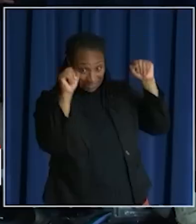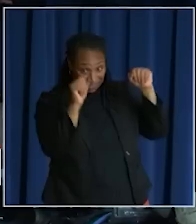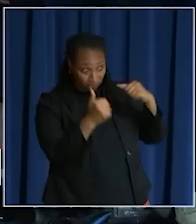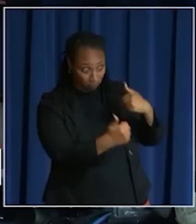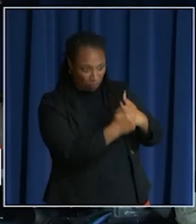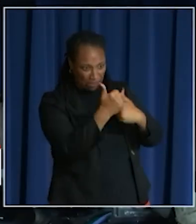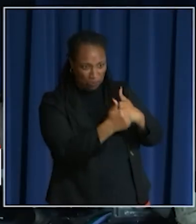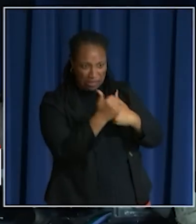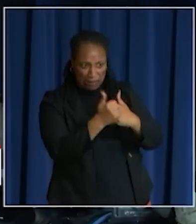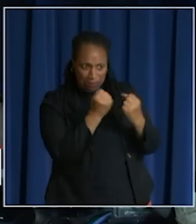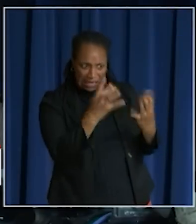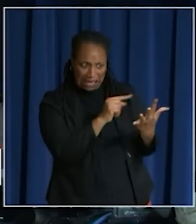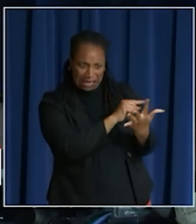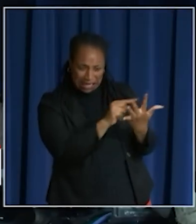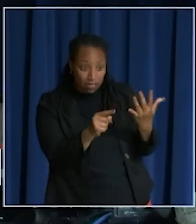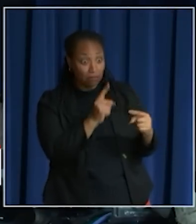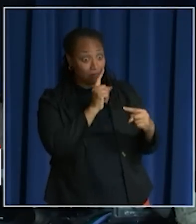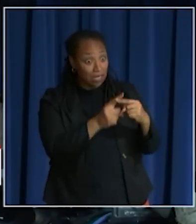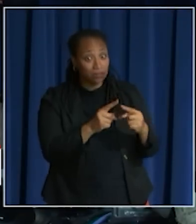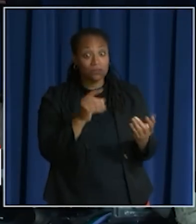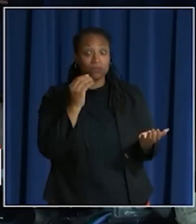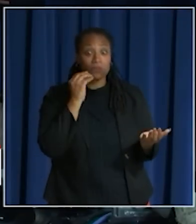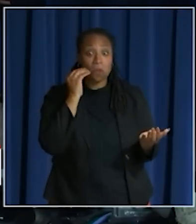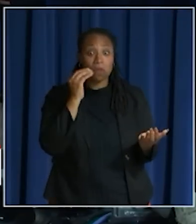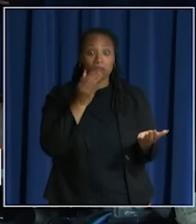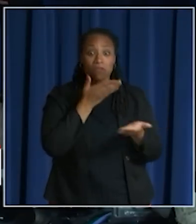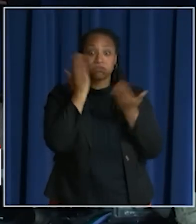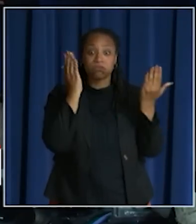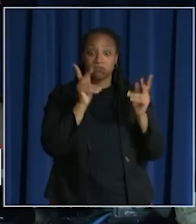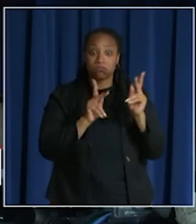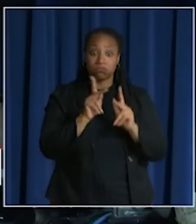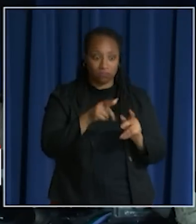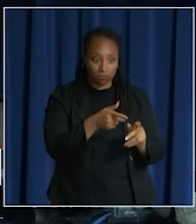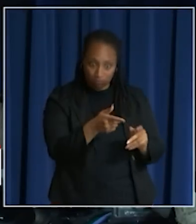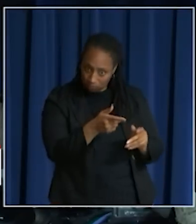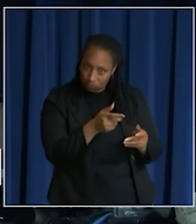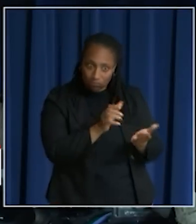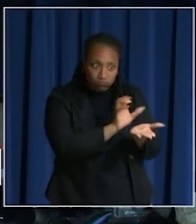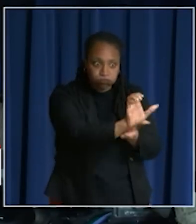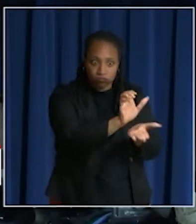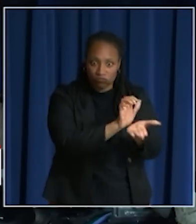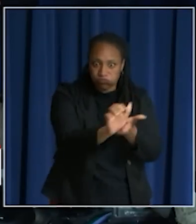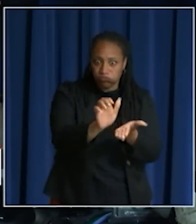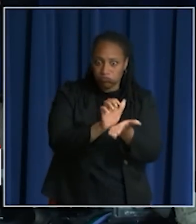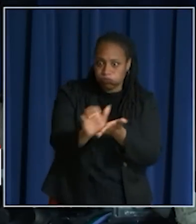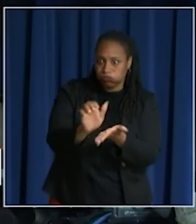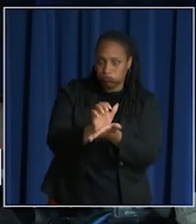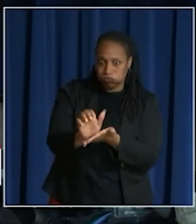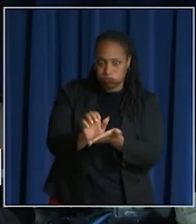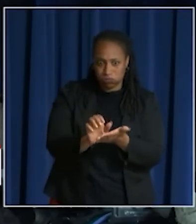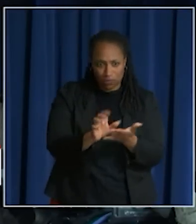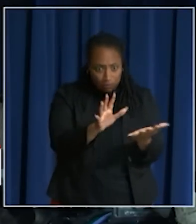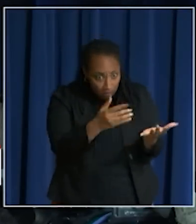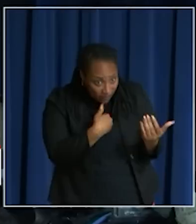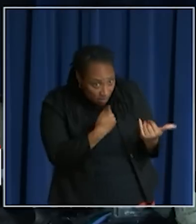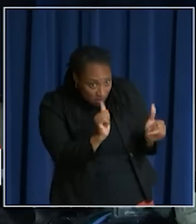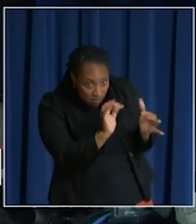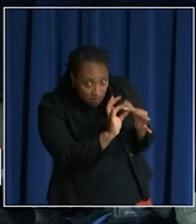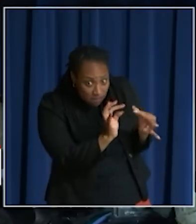who are experiencing homelessness. Can you talk about what preparations that you're making, that your administration is making